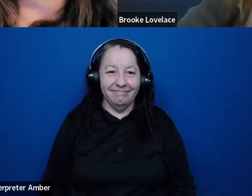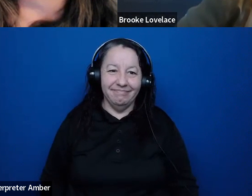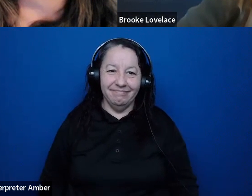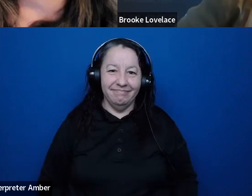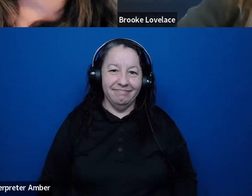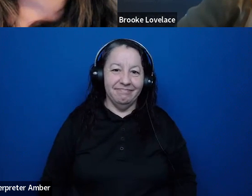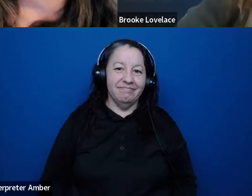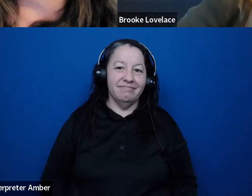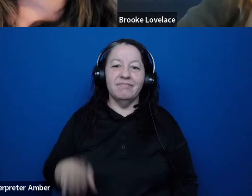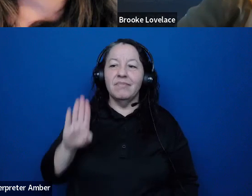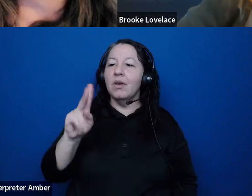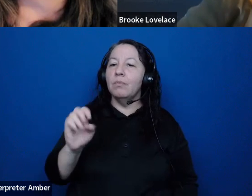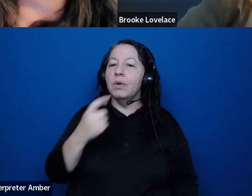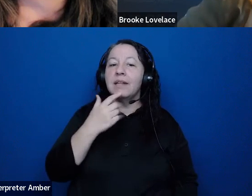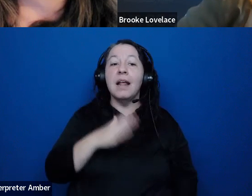Everybody have a happy holiday.